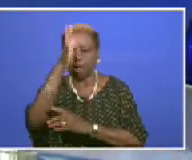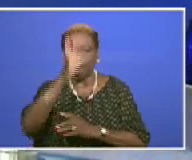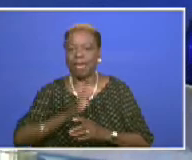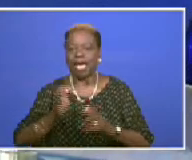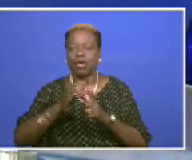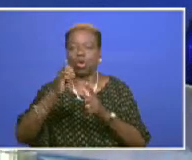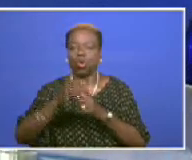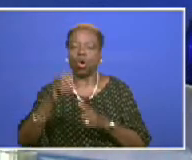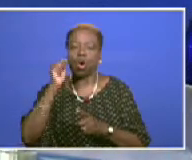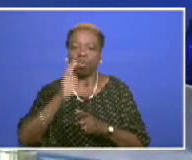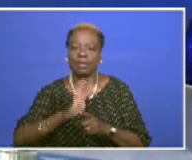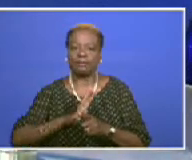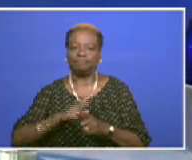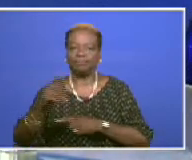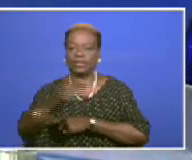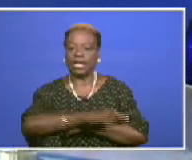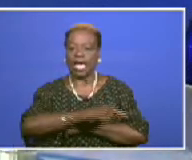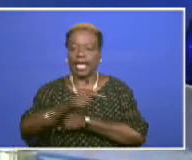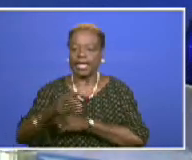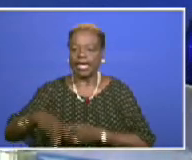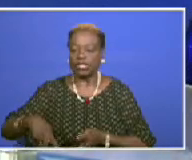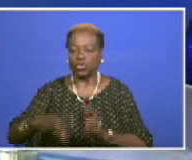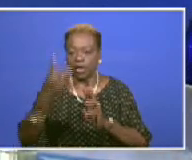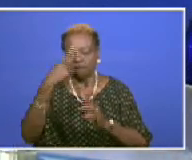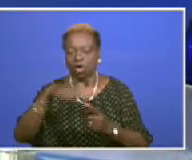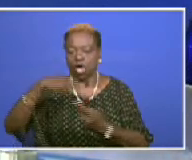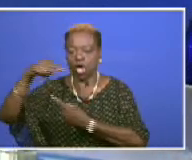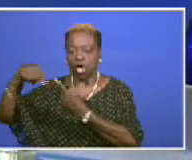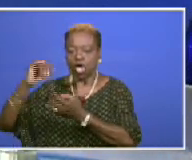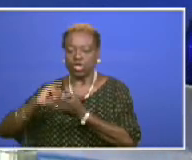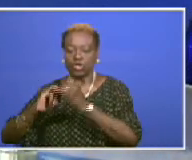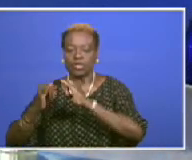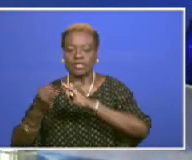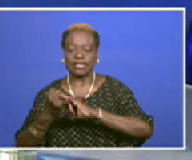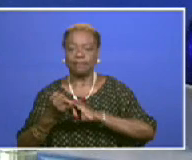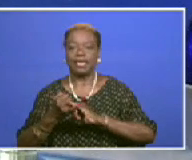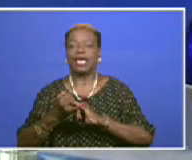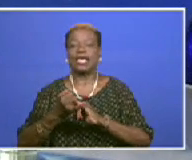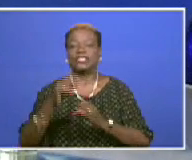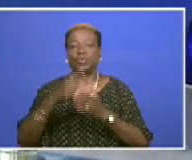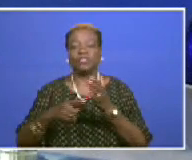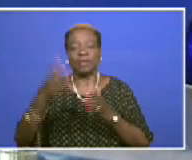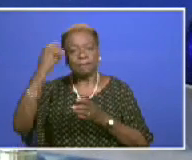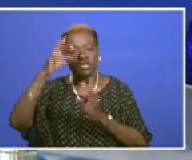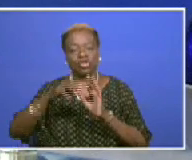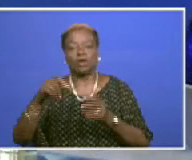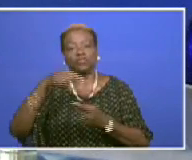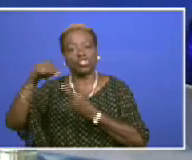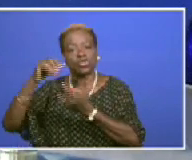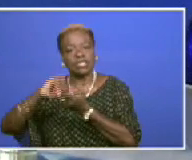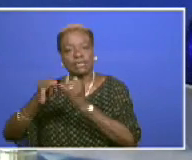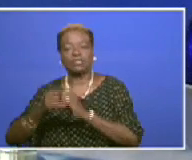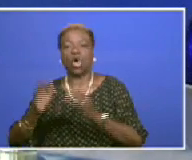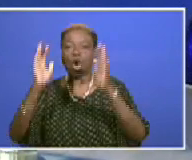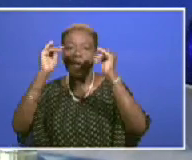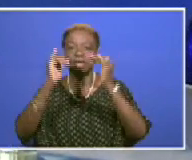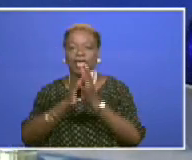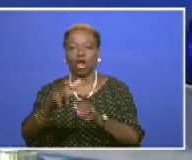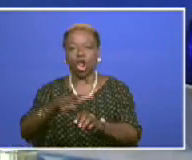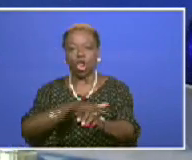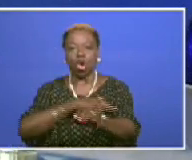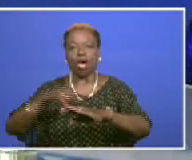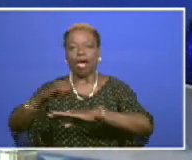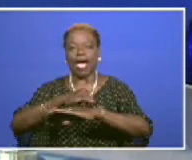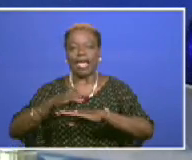A gateway for tourism is what the Ministry of Works is hoping Long Island will become in the years ahead. This after announcing a few